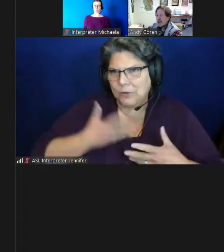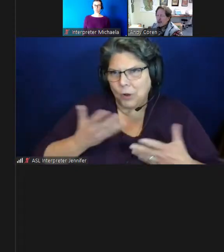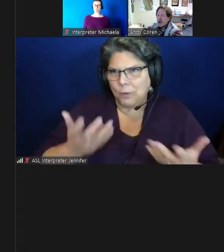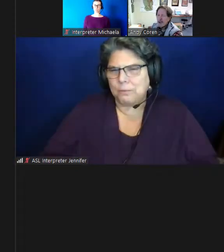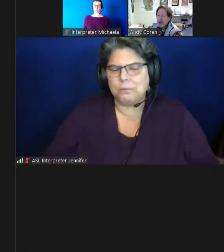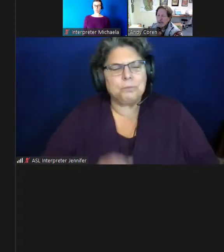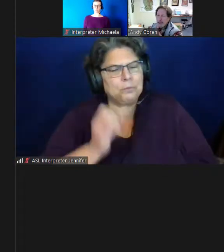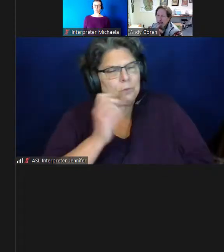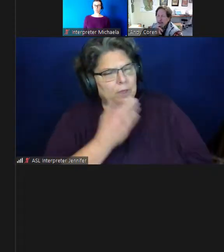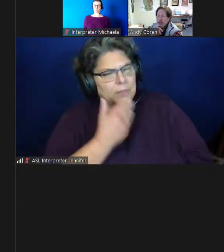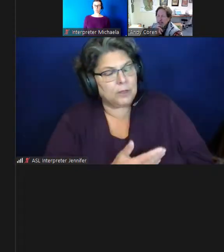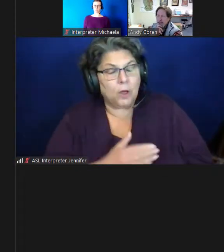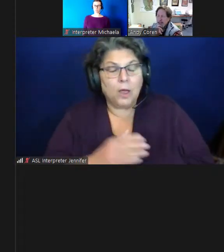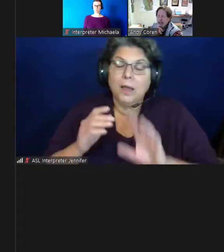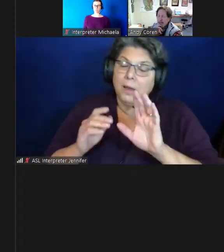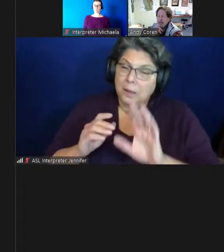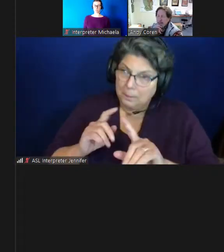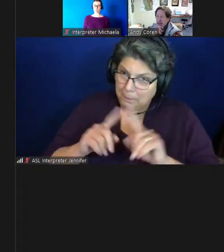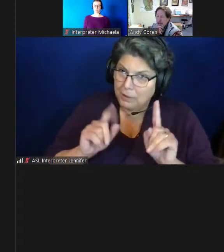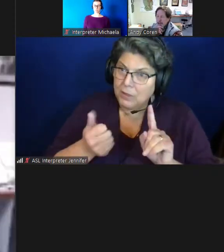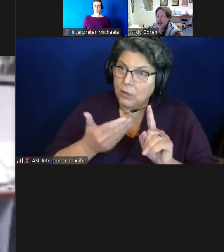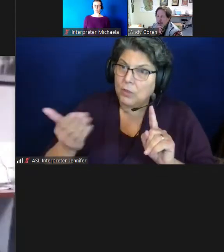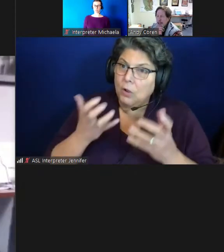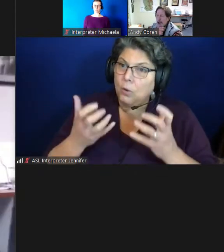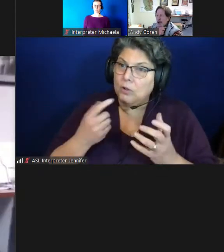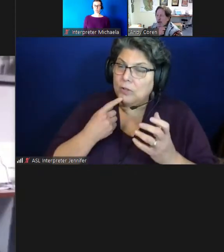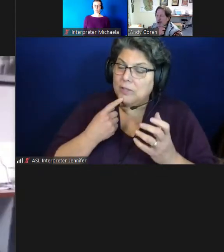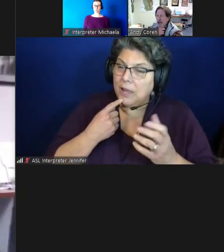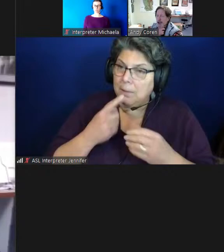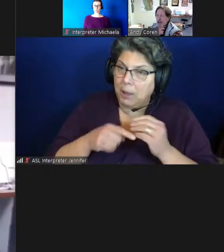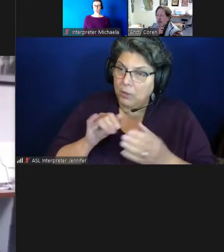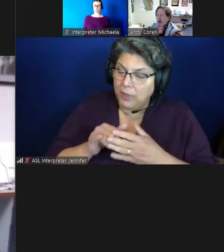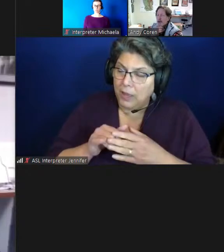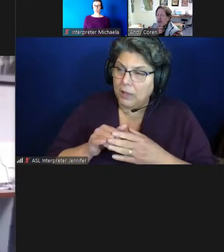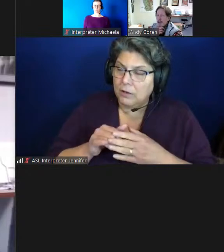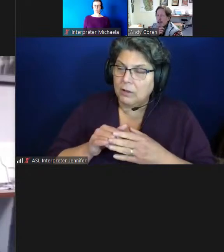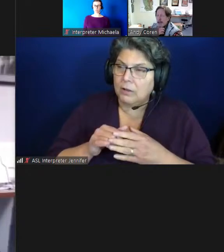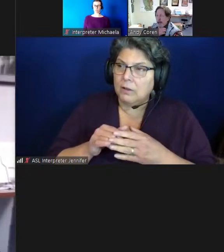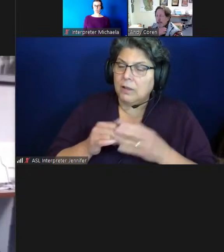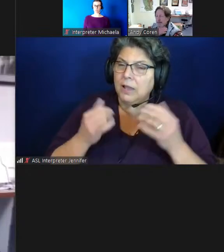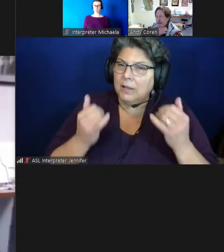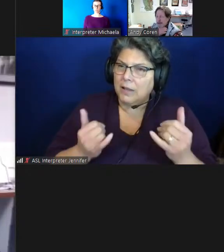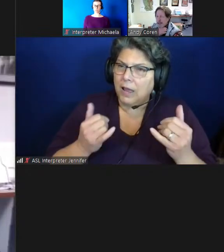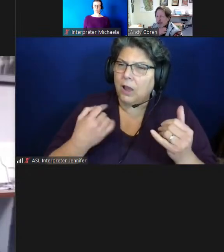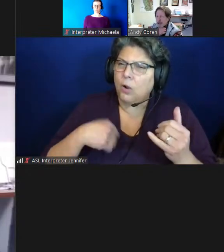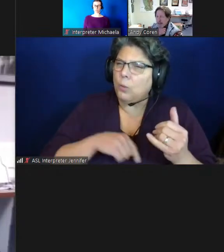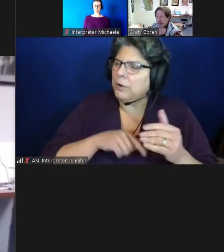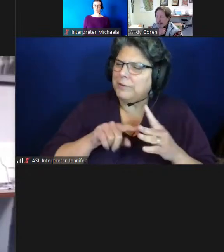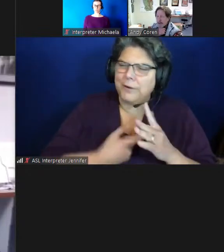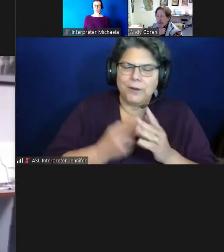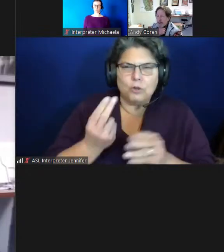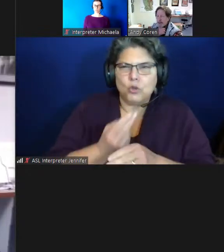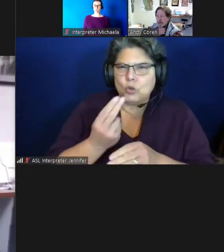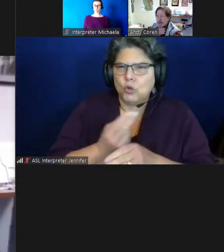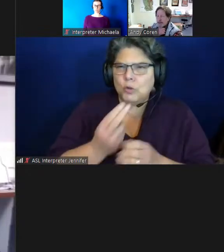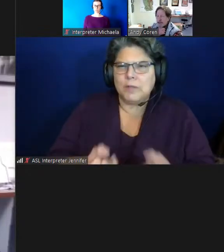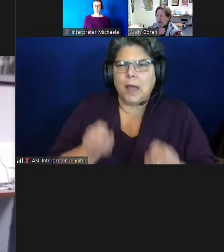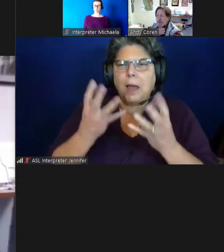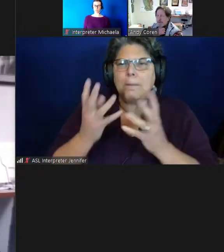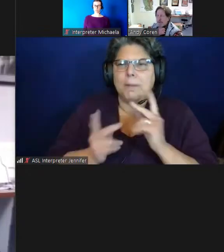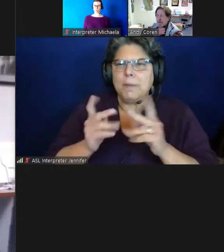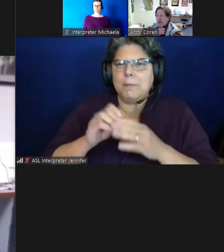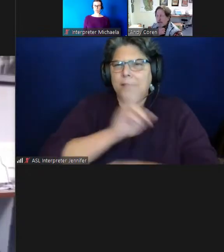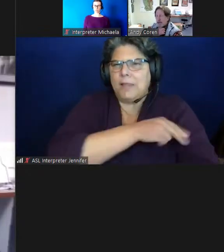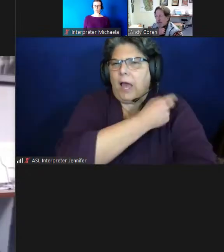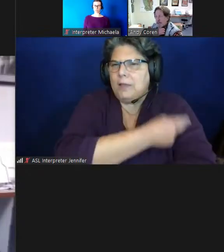Okay. So, the other thing I would say in response to that question is we're turning more to look at hospitalization rates to see just